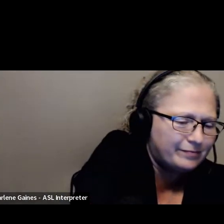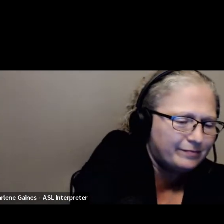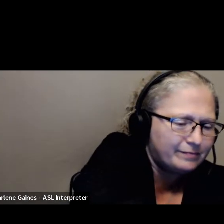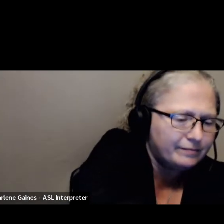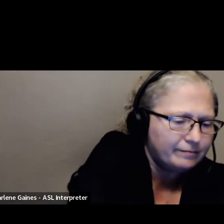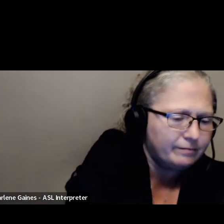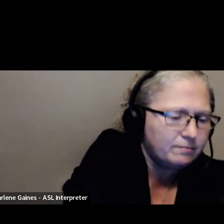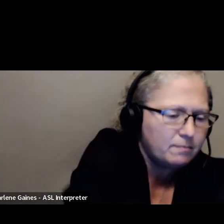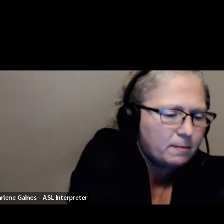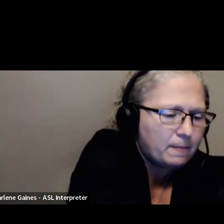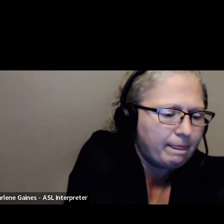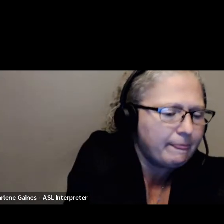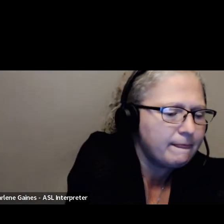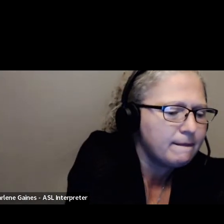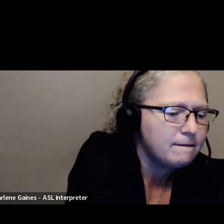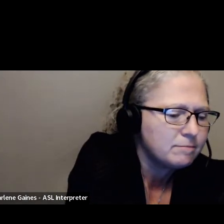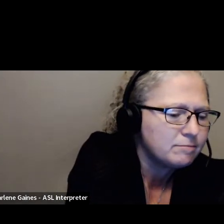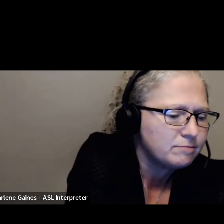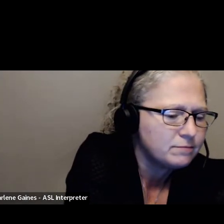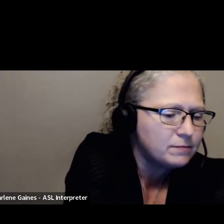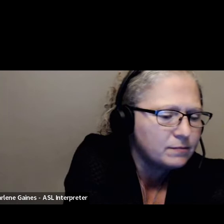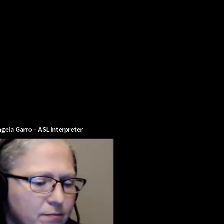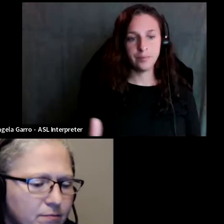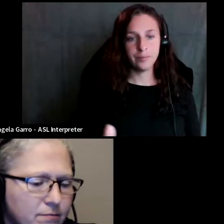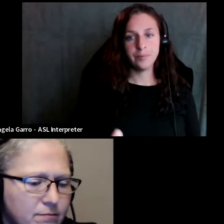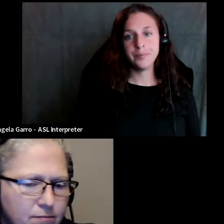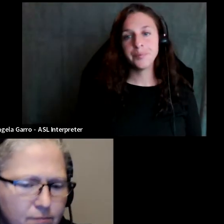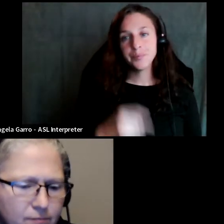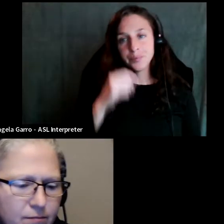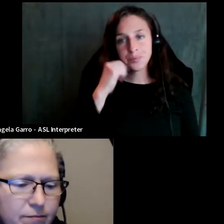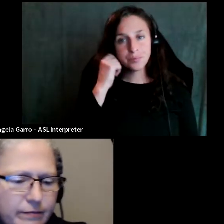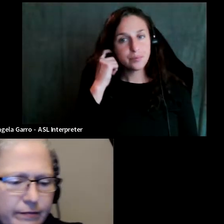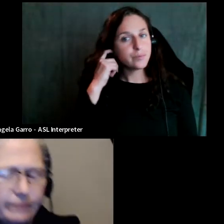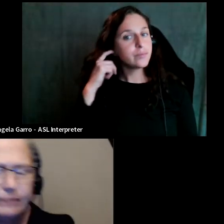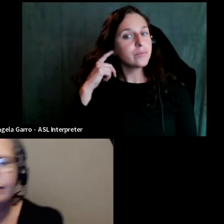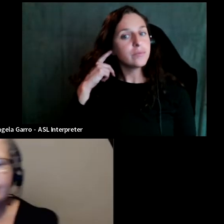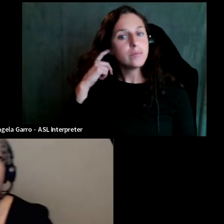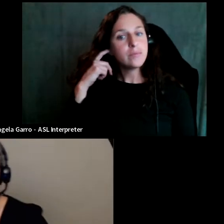Our next speaker is Elias Shamia.